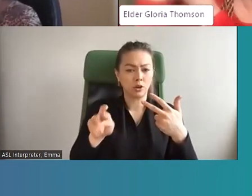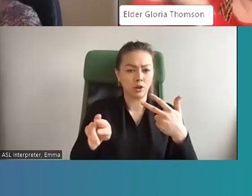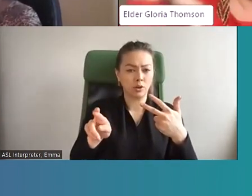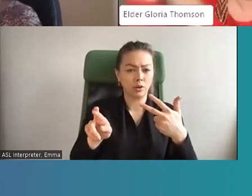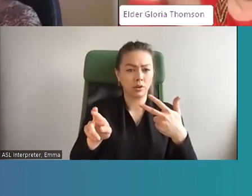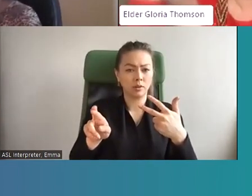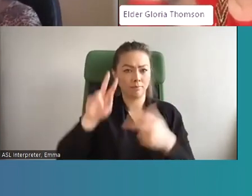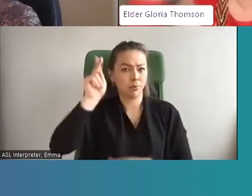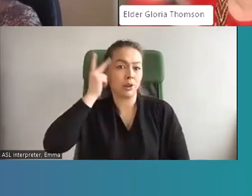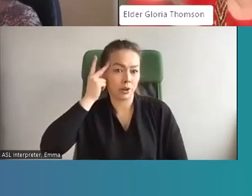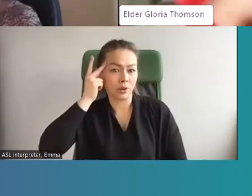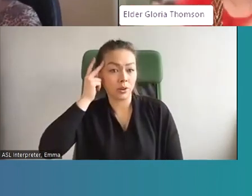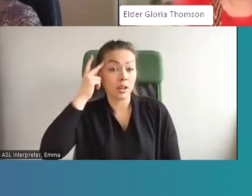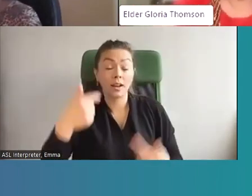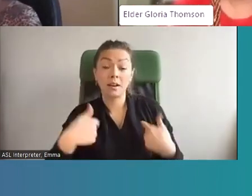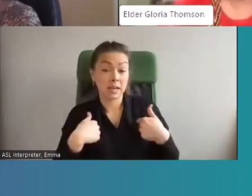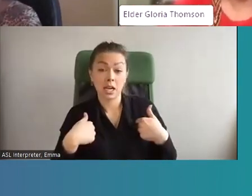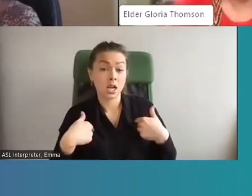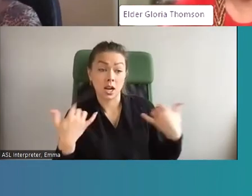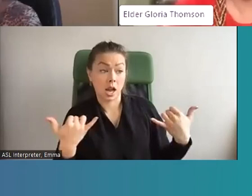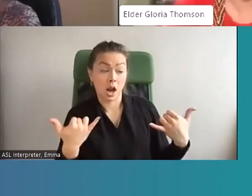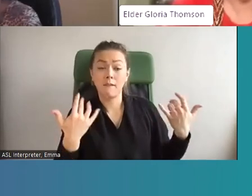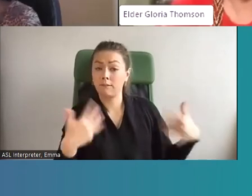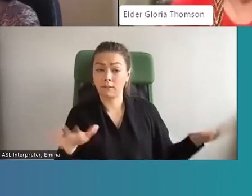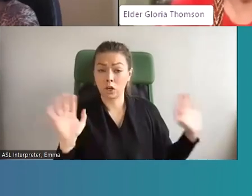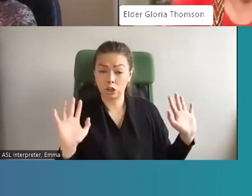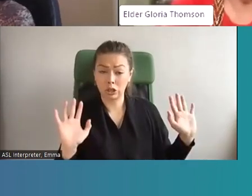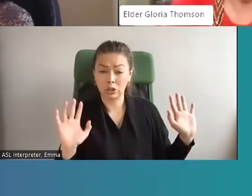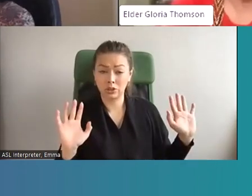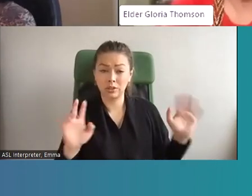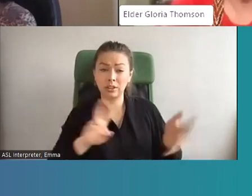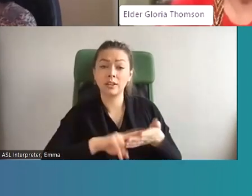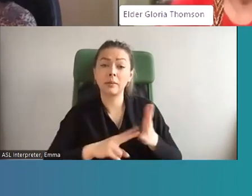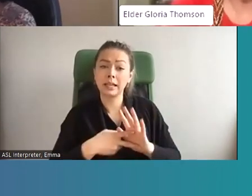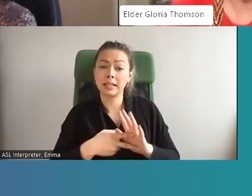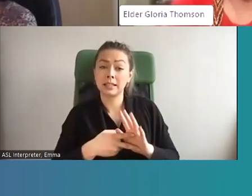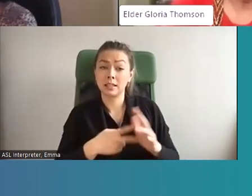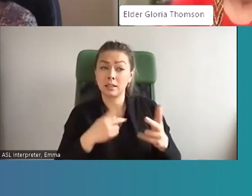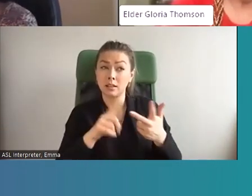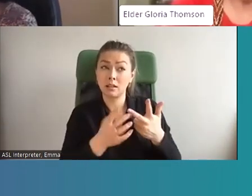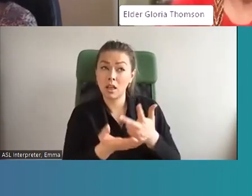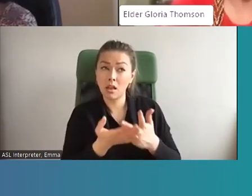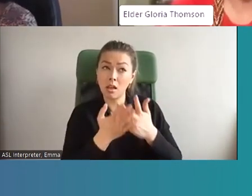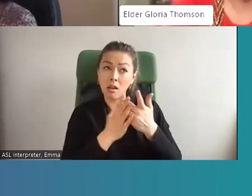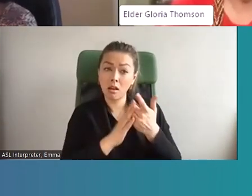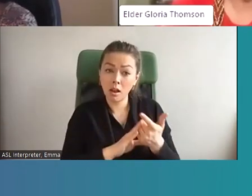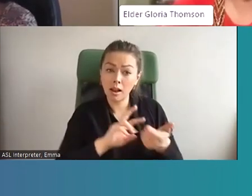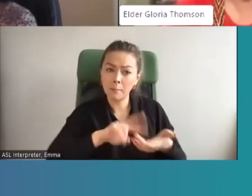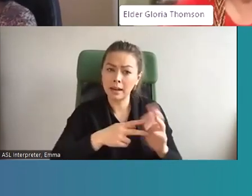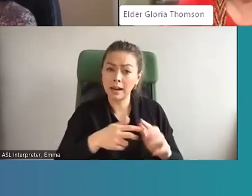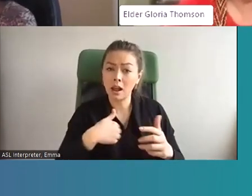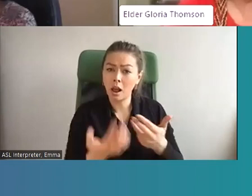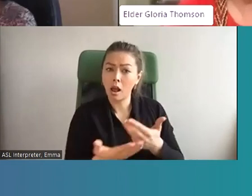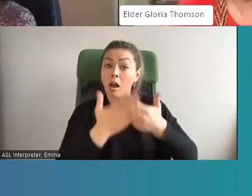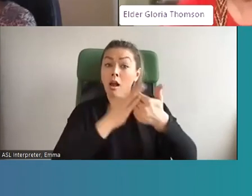Now I'm no longer a senator, but that doesn't mean I'm not an elder, because I'm old. And